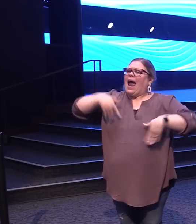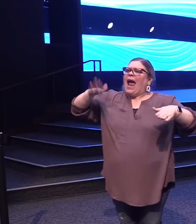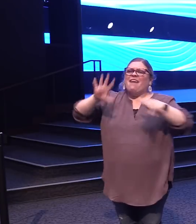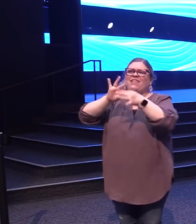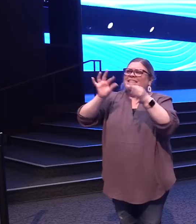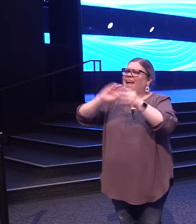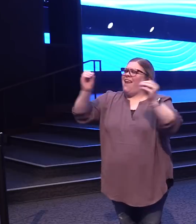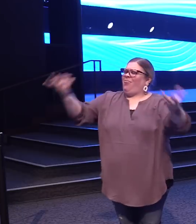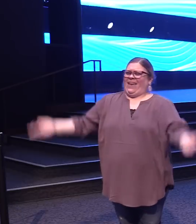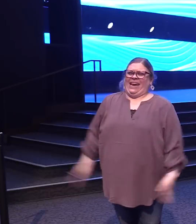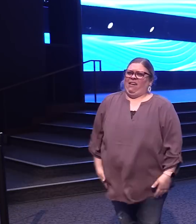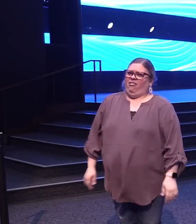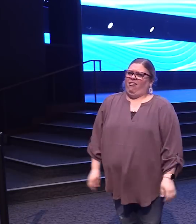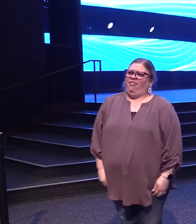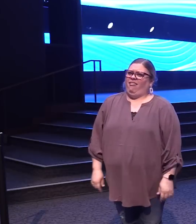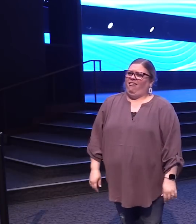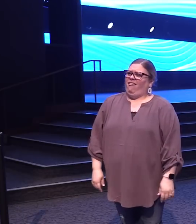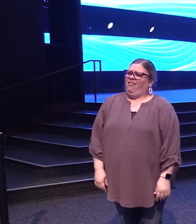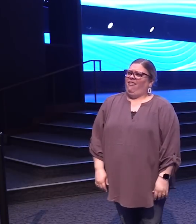anything yet.